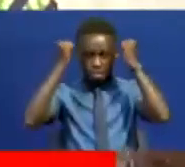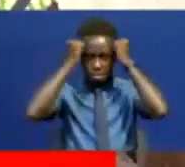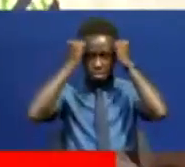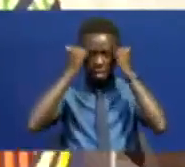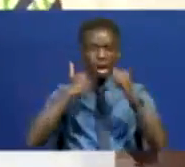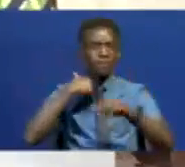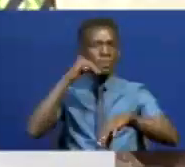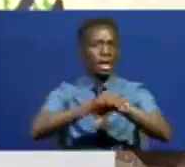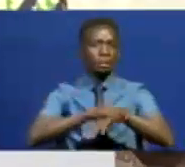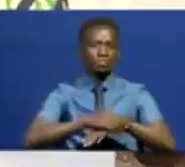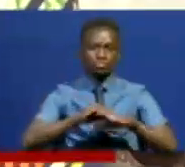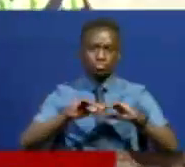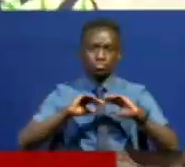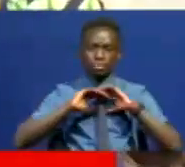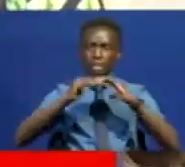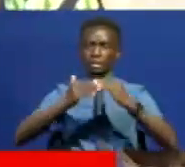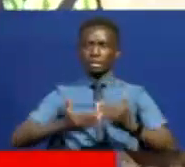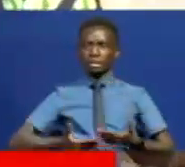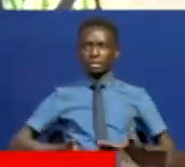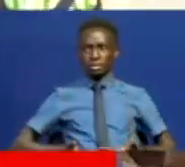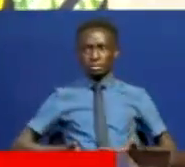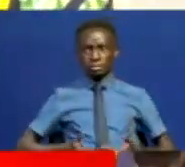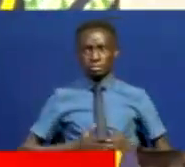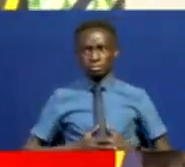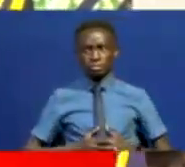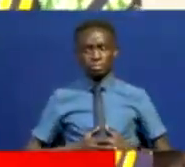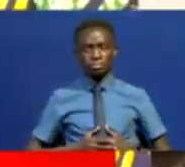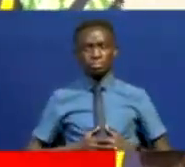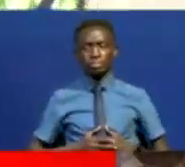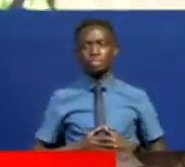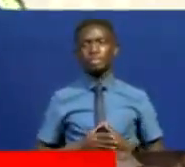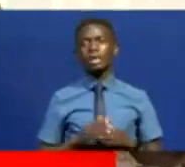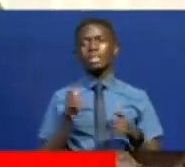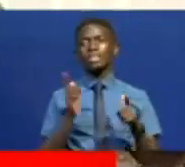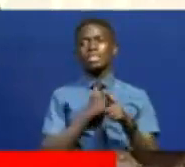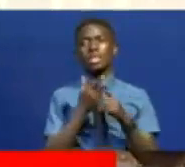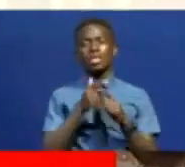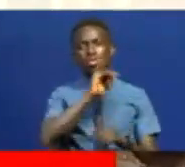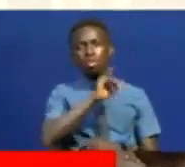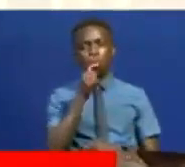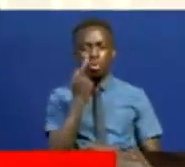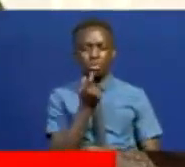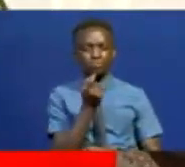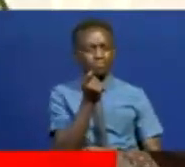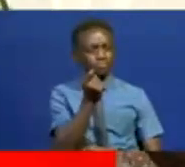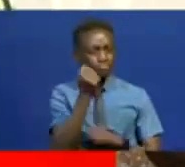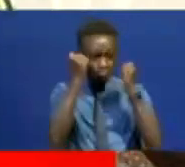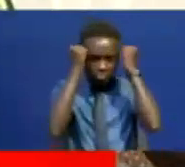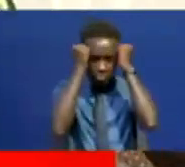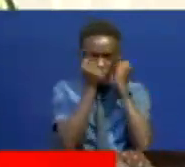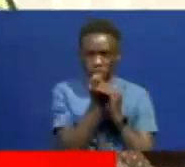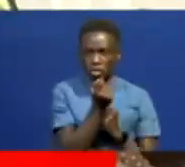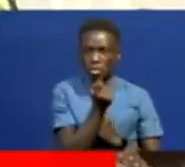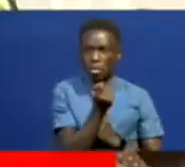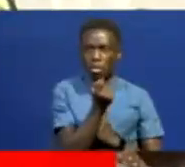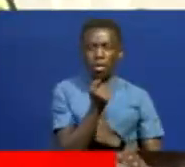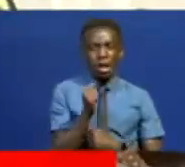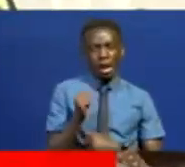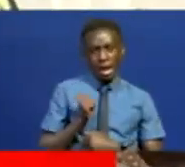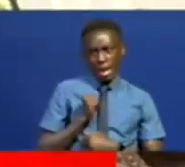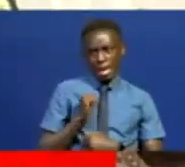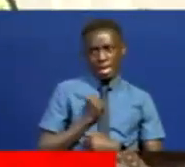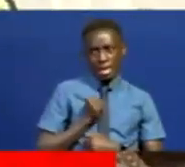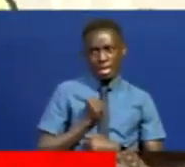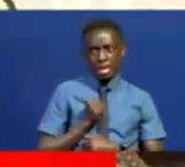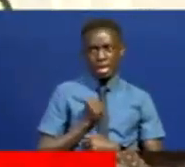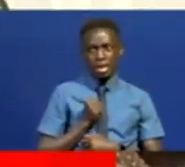pregnancy. In other words, the less education a student is or a girl is,